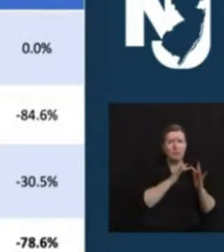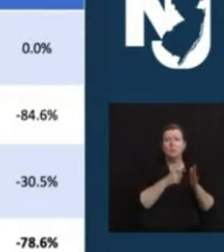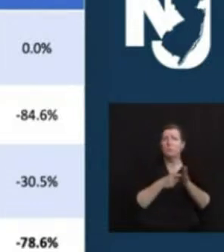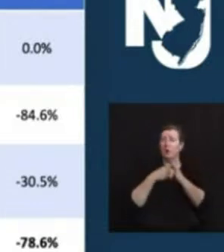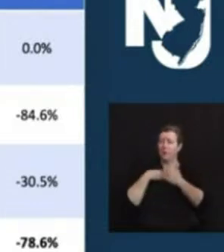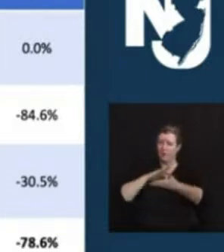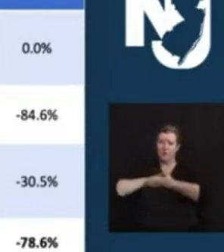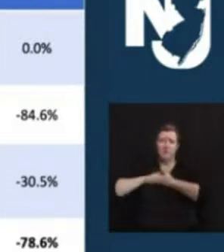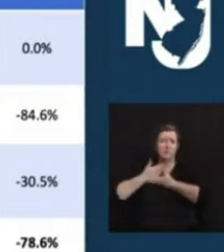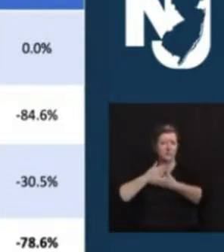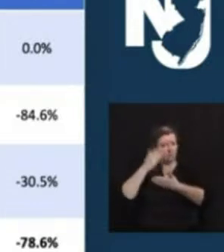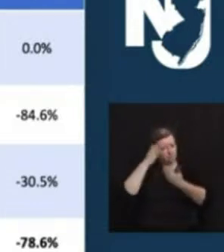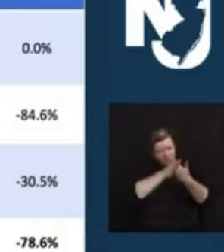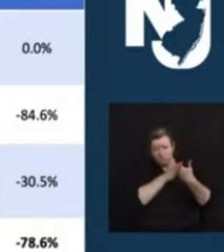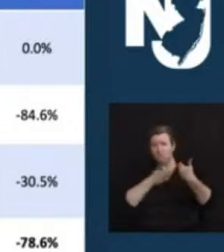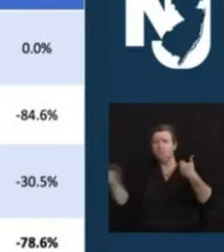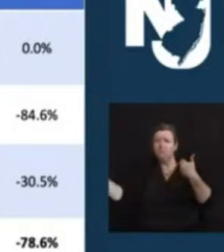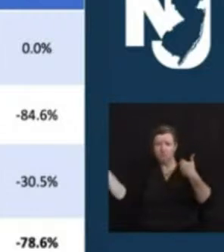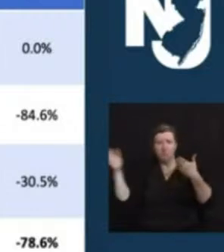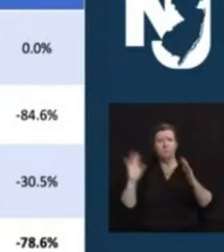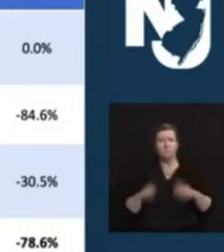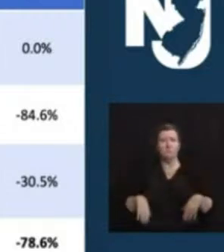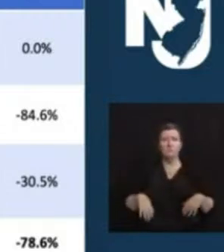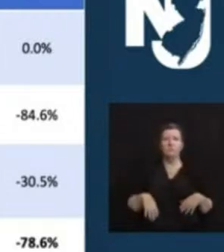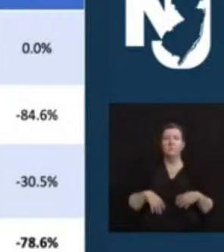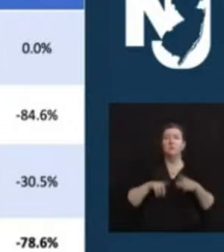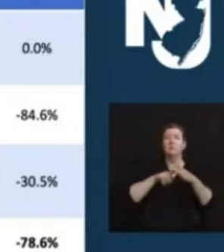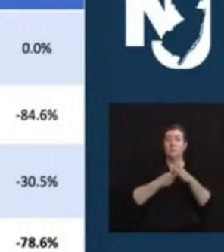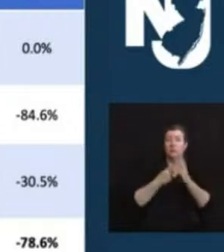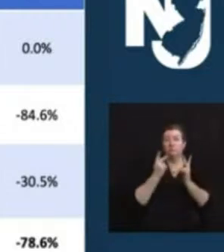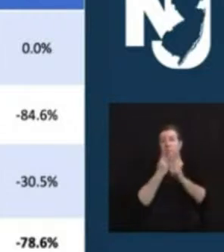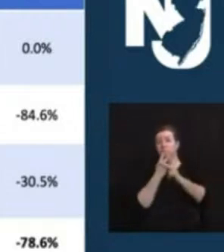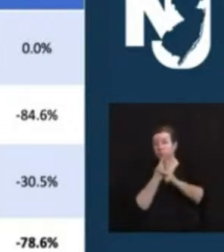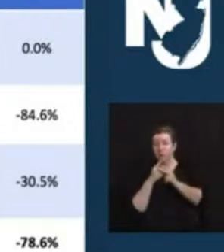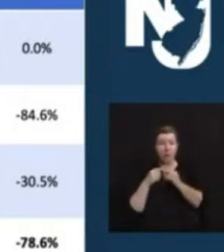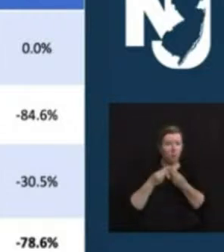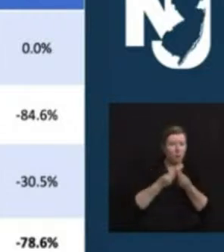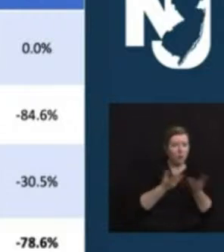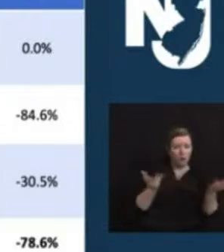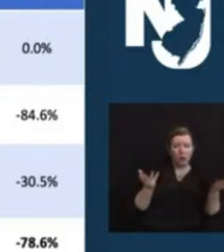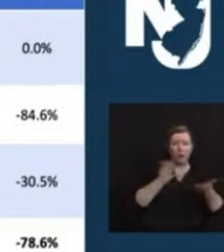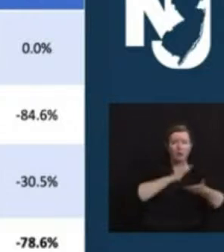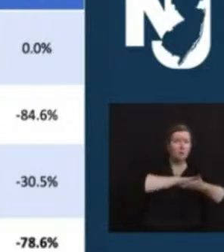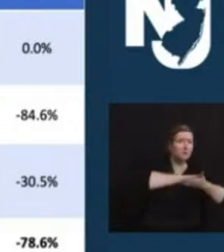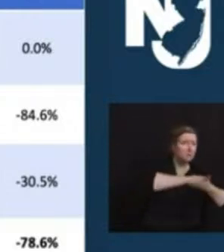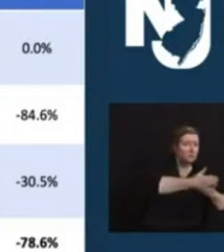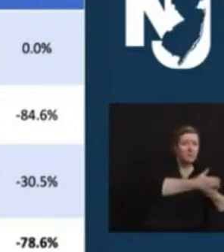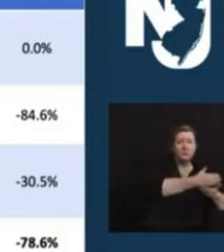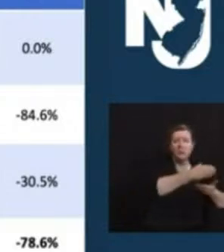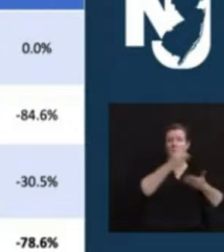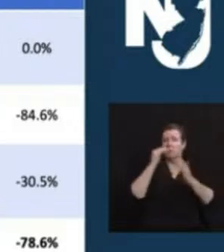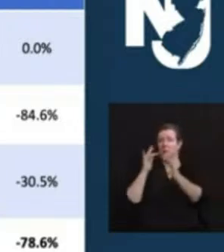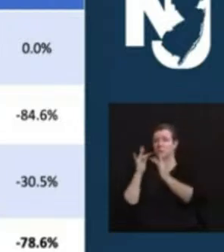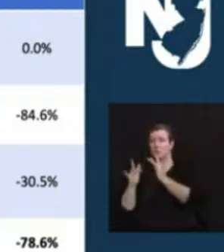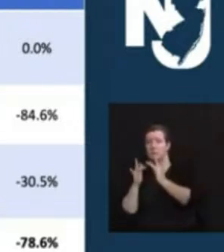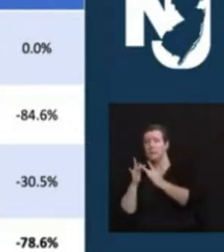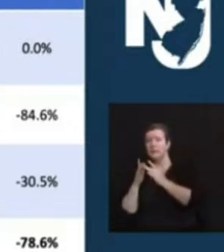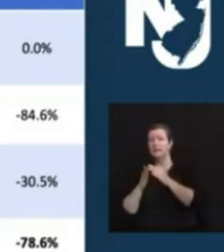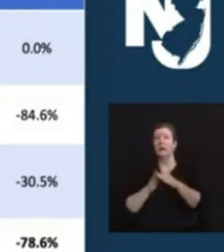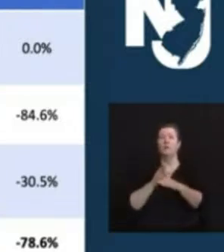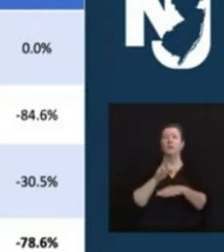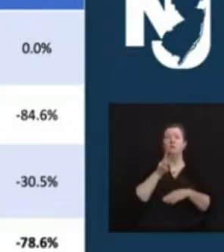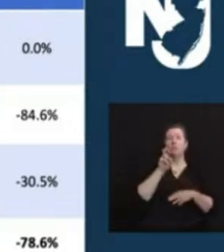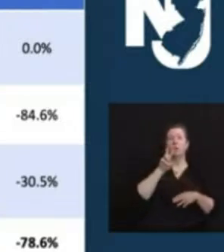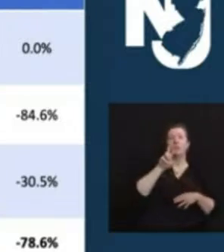tools. So when we began the work of closing the digital divide, it was estimated that more than 231,000 students